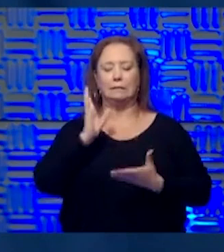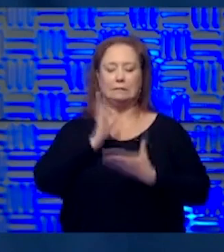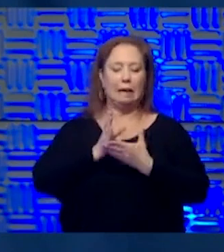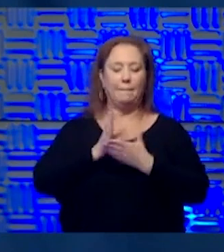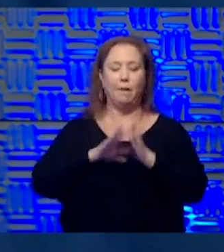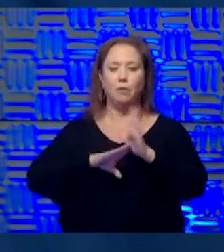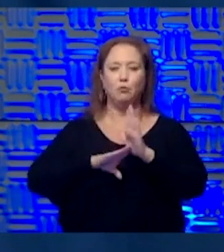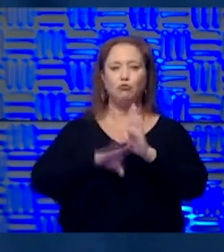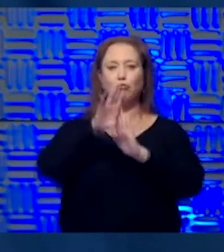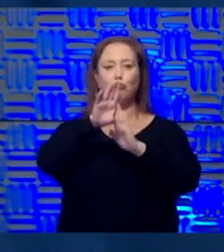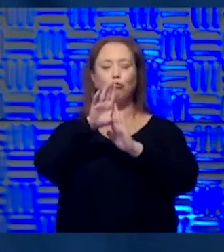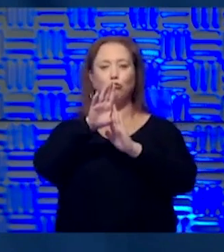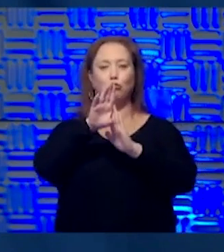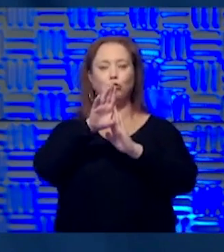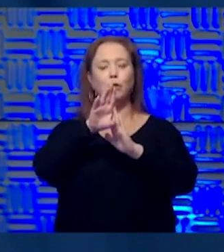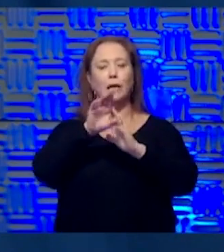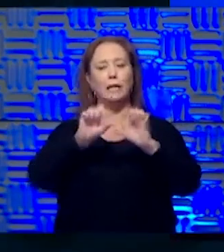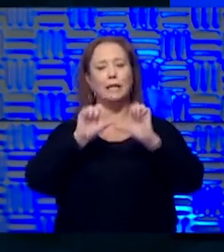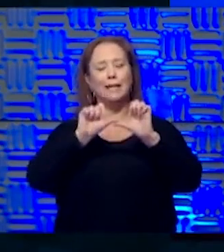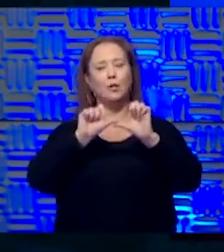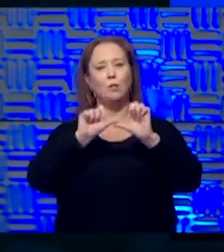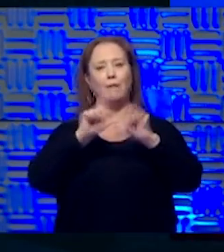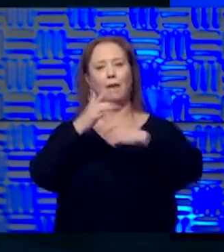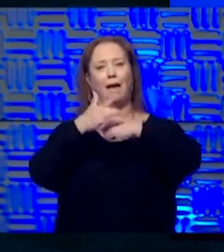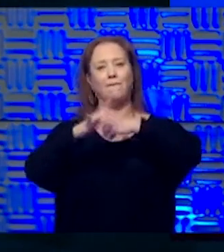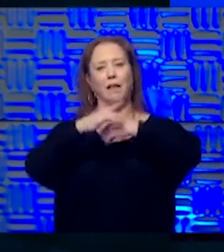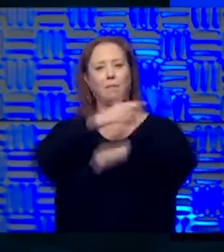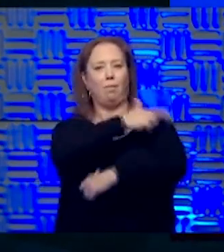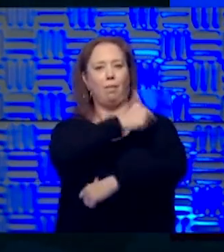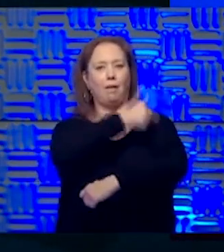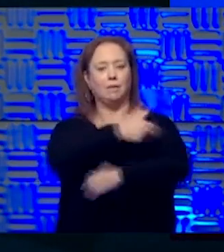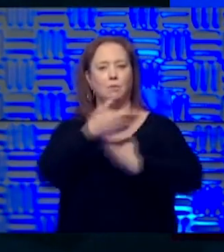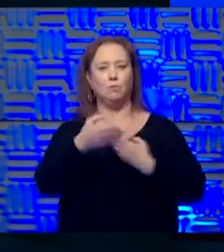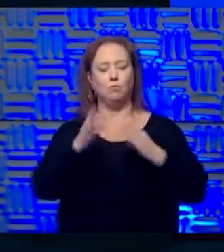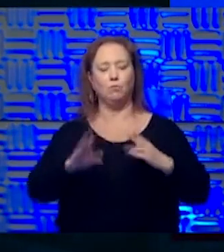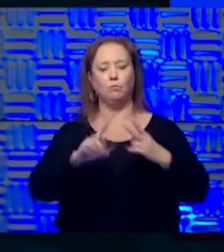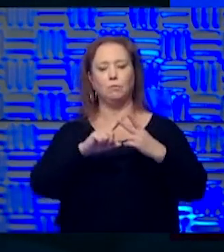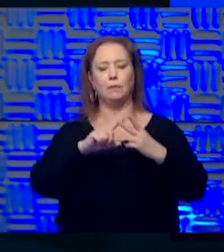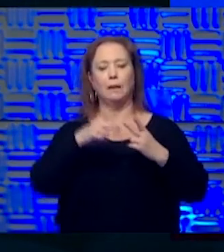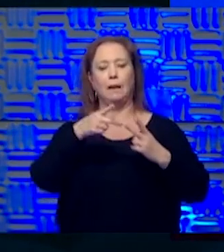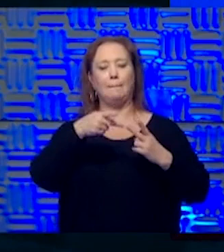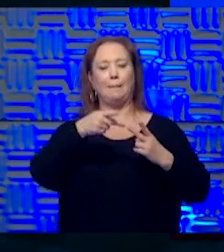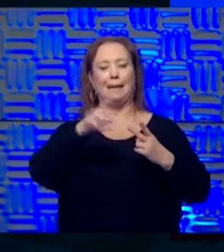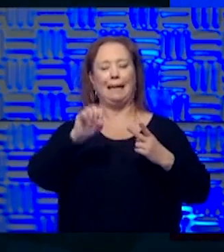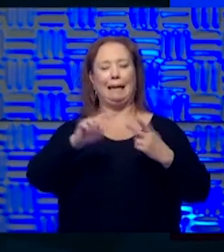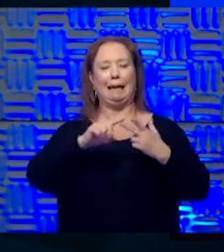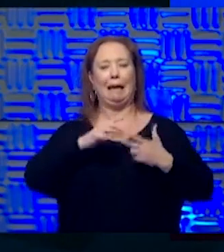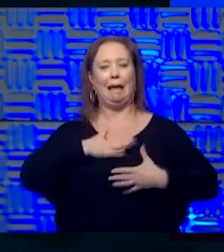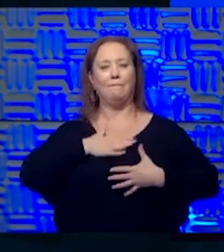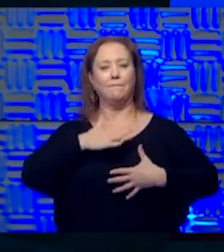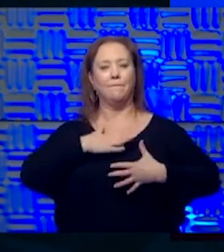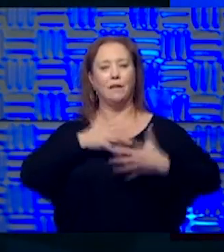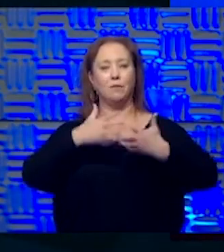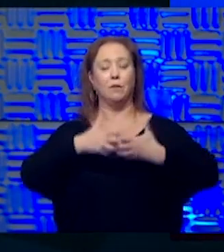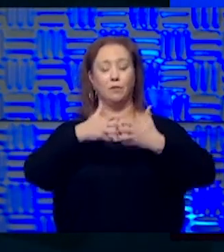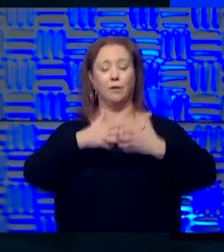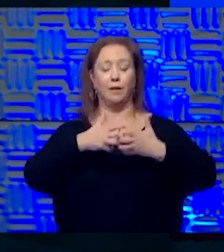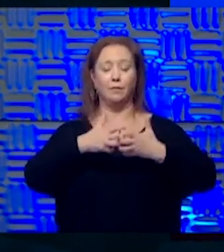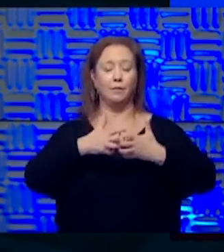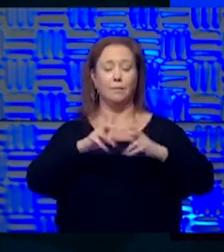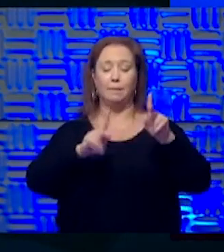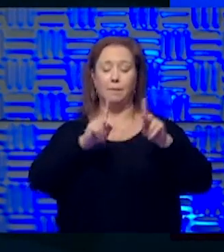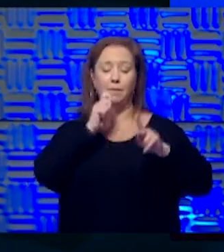can continue to have hospital rooms open, ventilators, PPE, and really have people not get sick is the ultimate